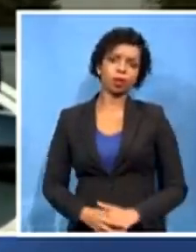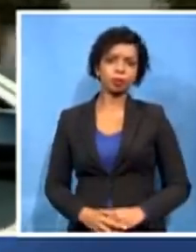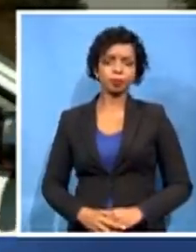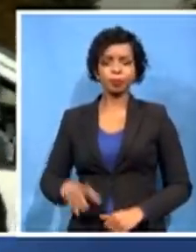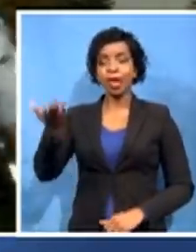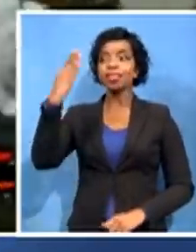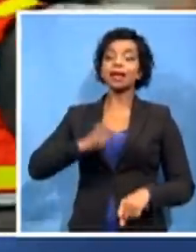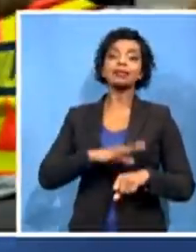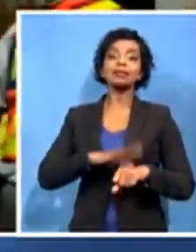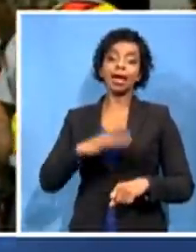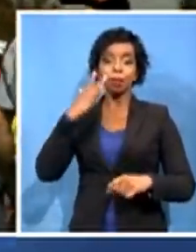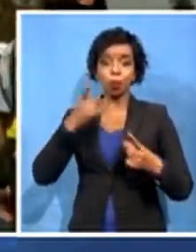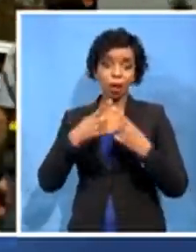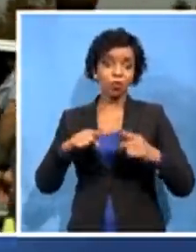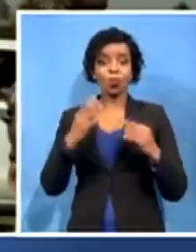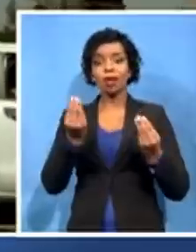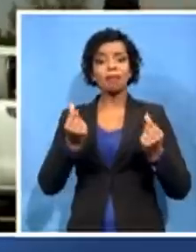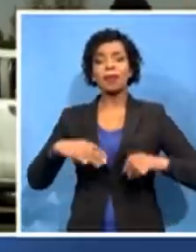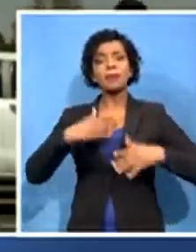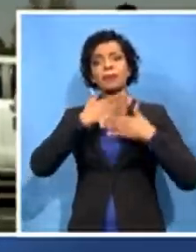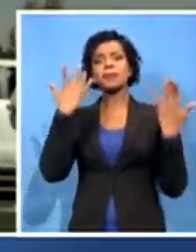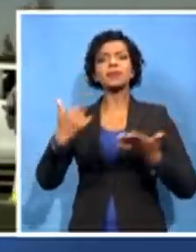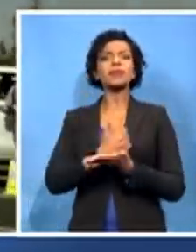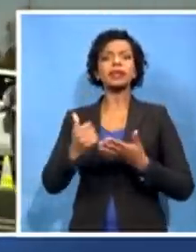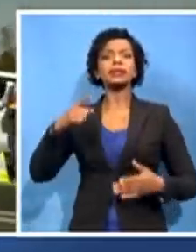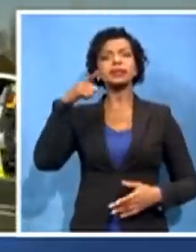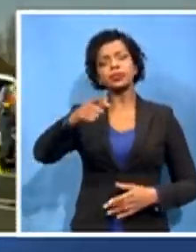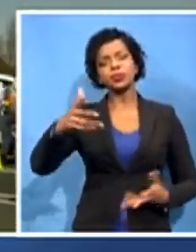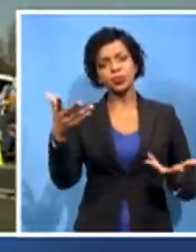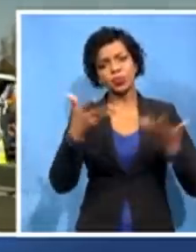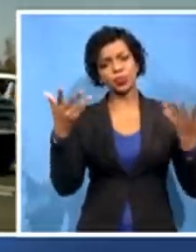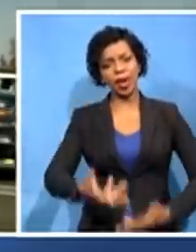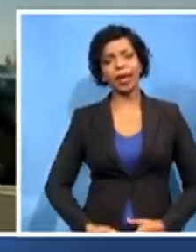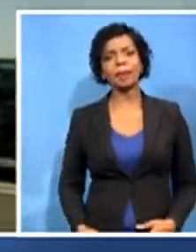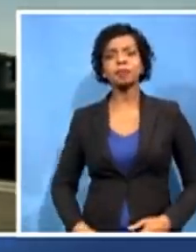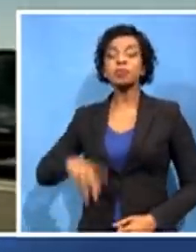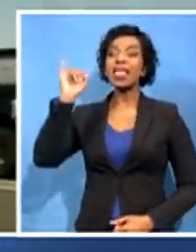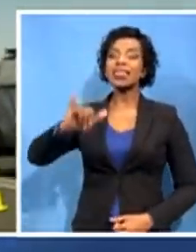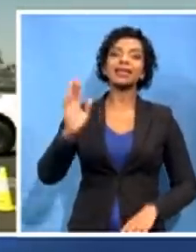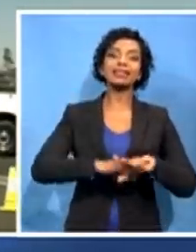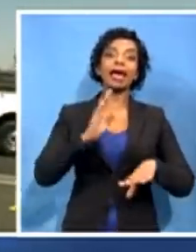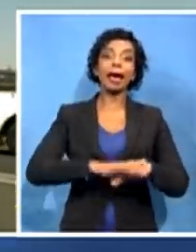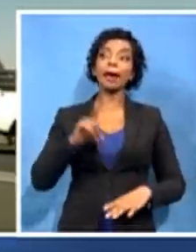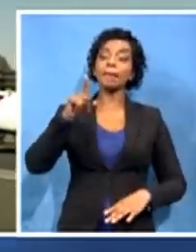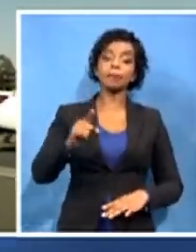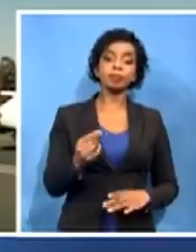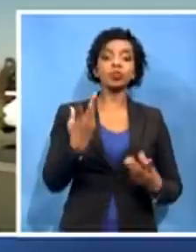ya registered Unolika. Ringa chalete ya mazot Unolika.